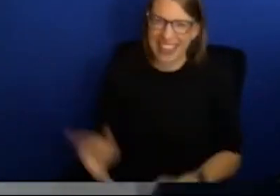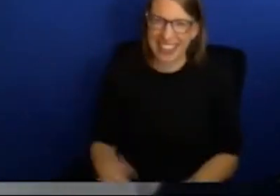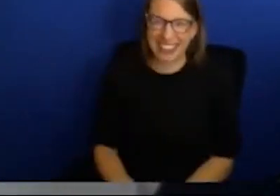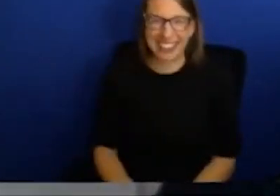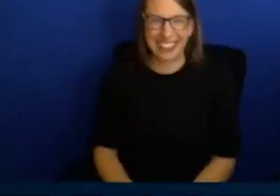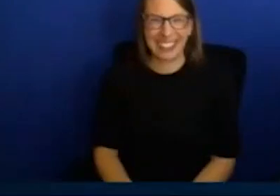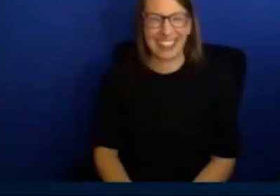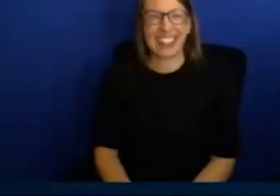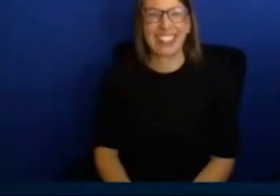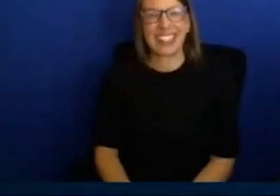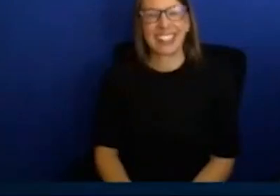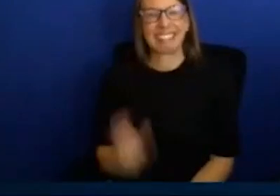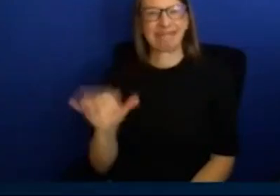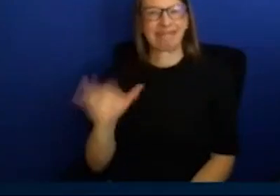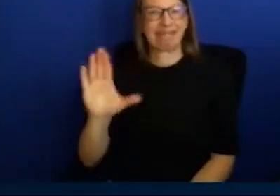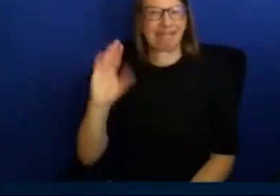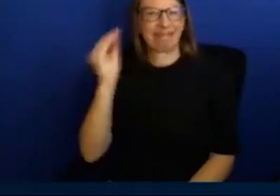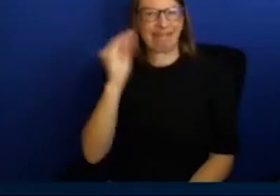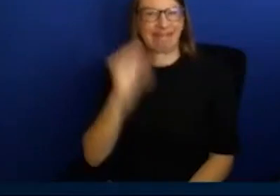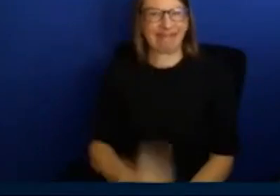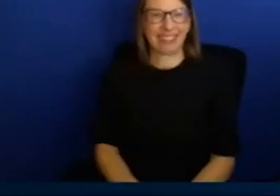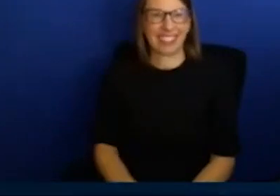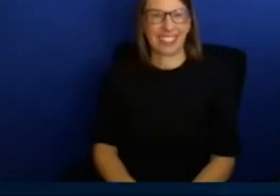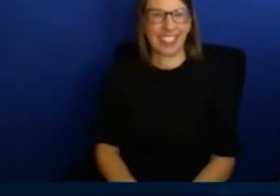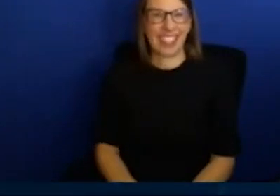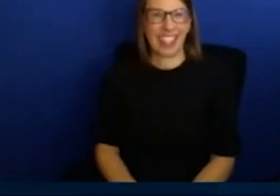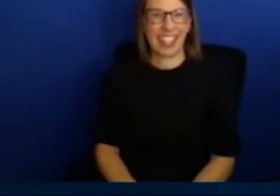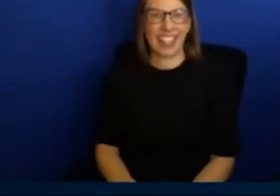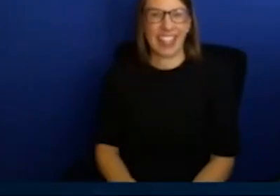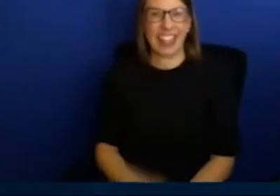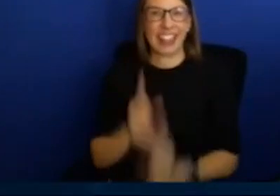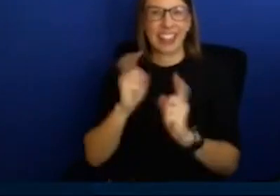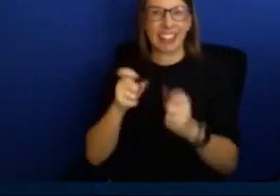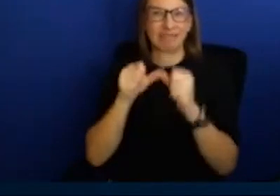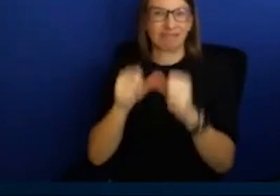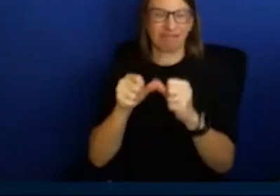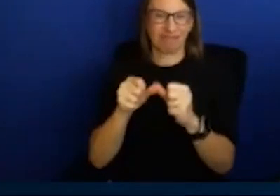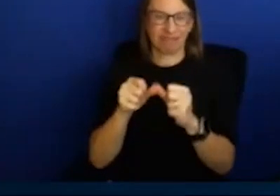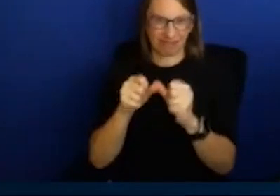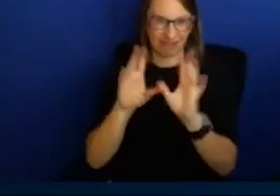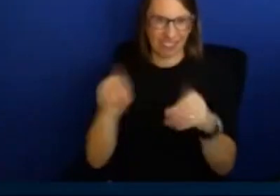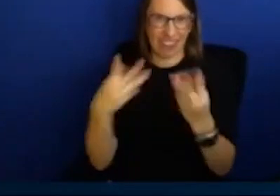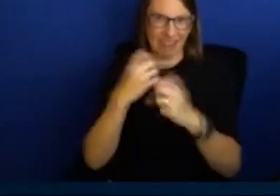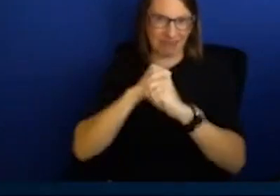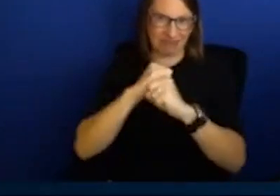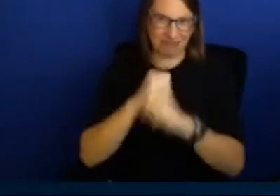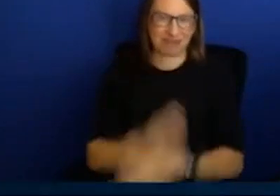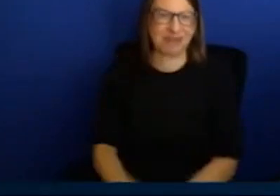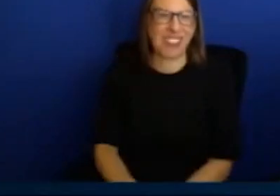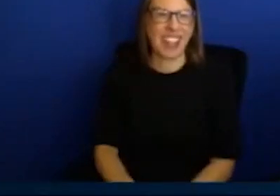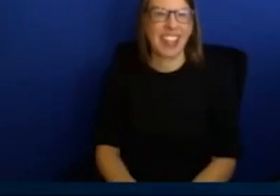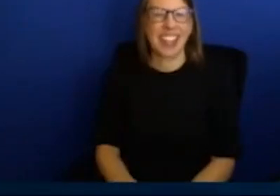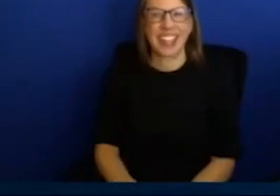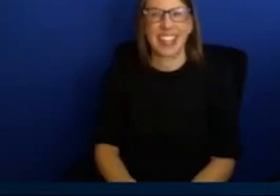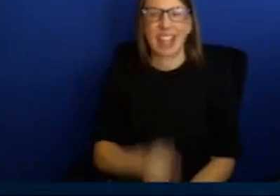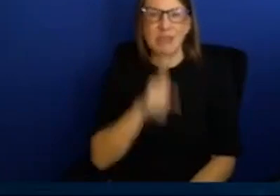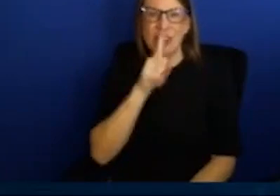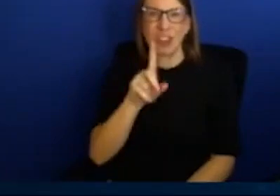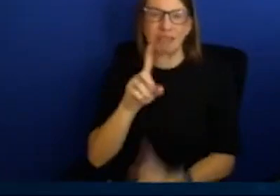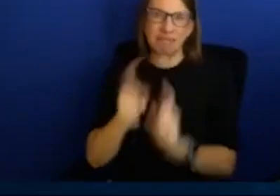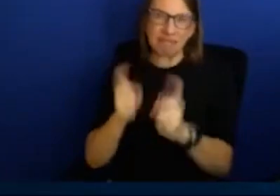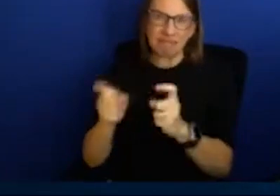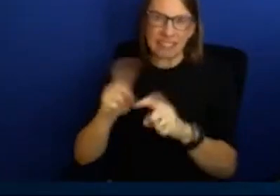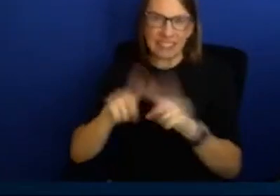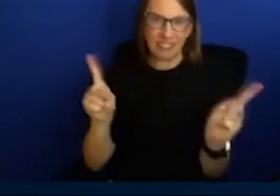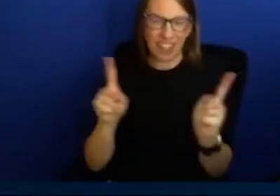So that's fantastic. Yeah, the gift that keeps on giving. So, all right, I'm sure you made it up to him in other ways. But good for him, though, really